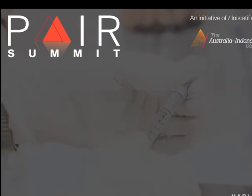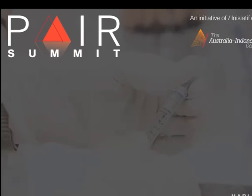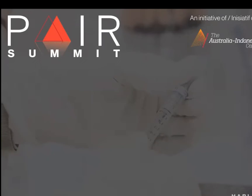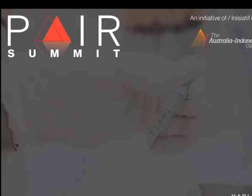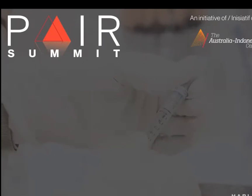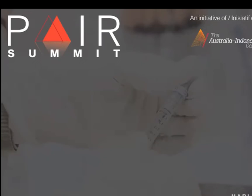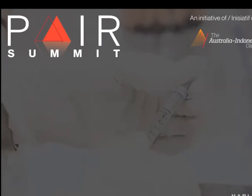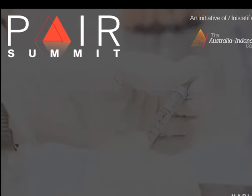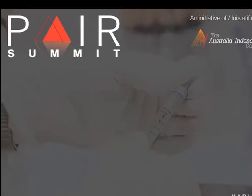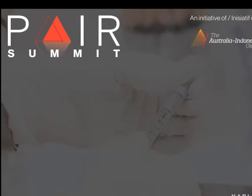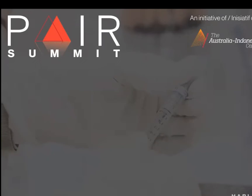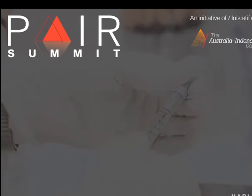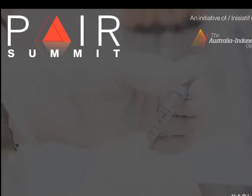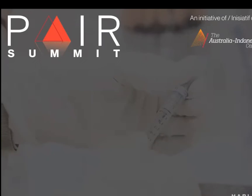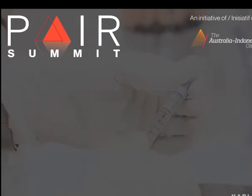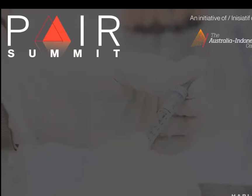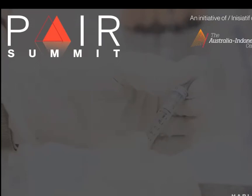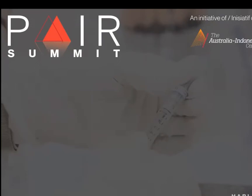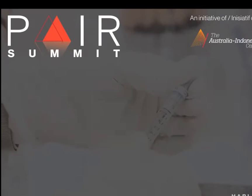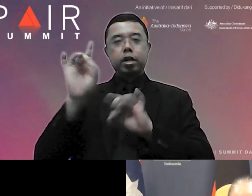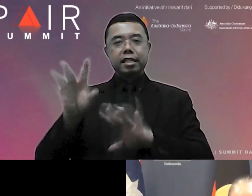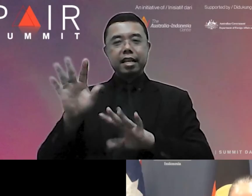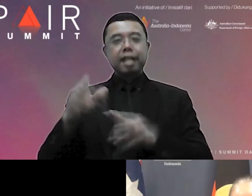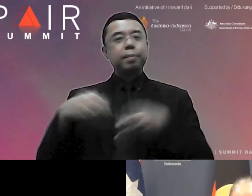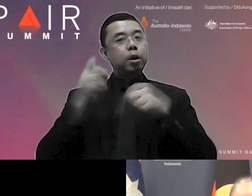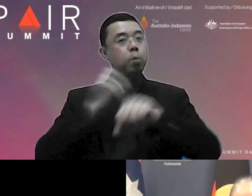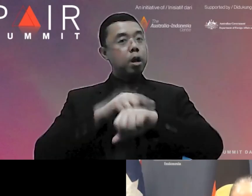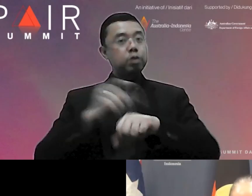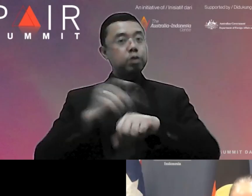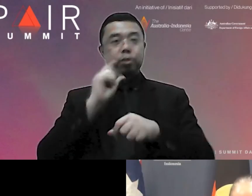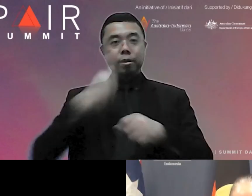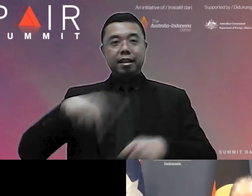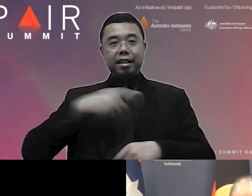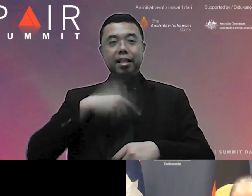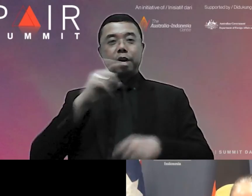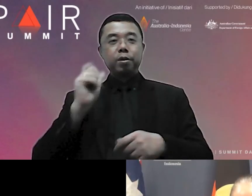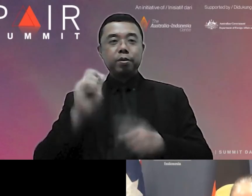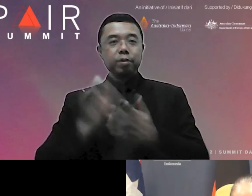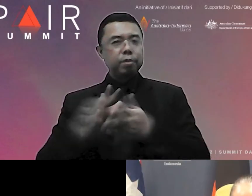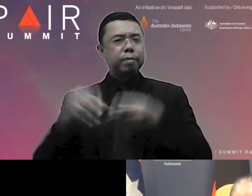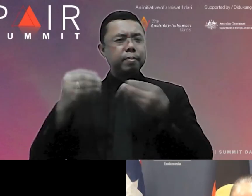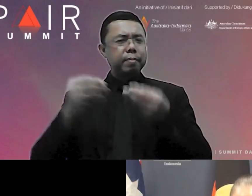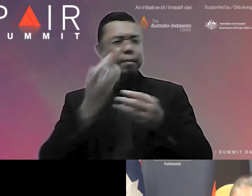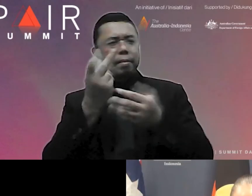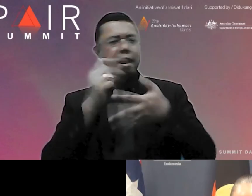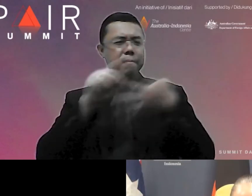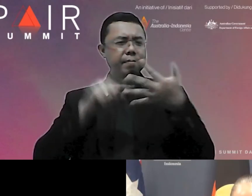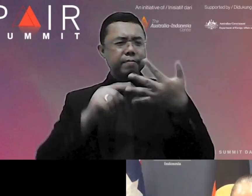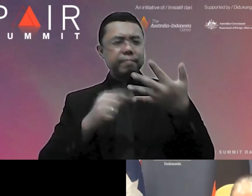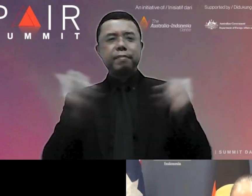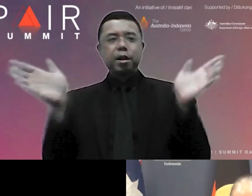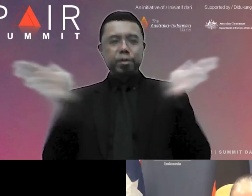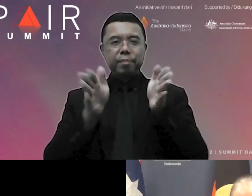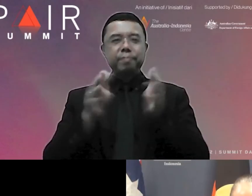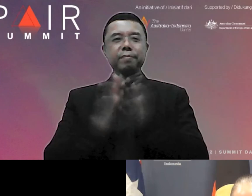us her time today to provide some closing remarks. Thank you, and lovely to meet you, even if just virtually for the